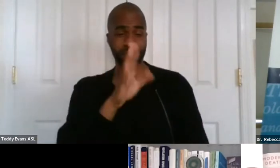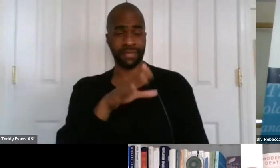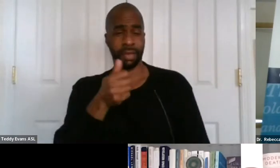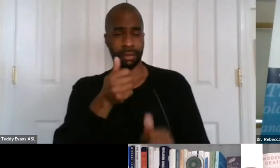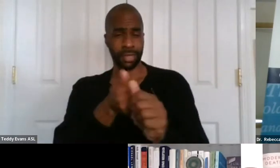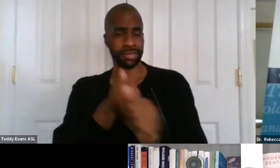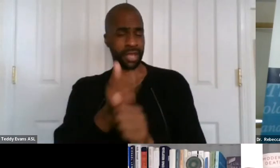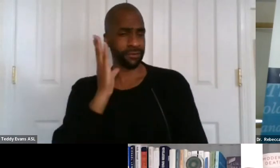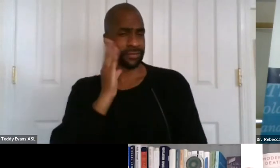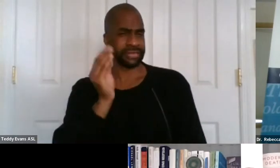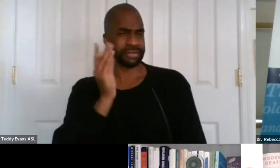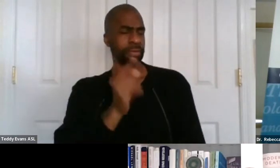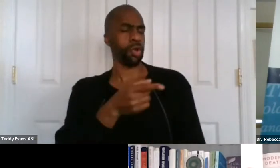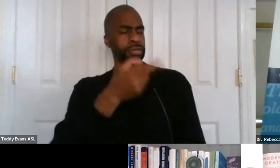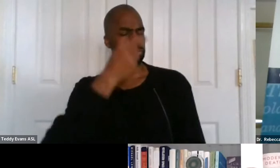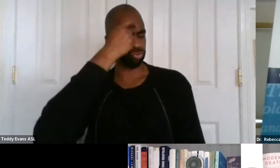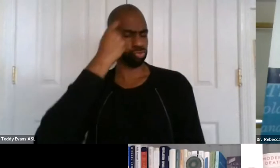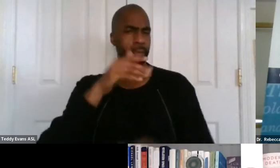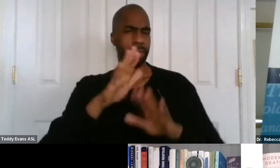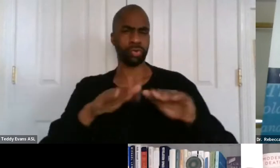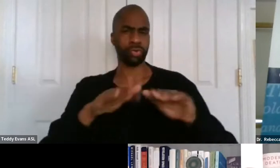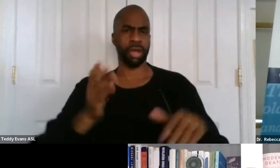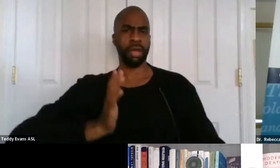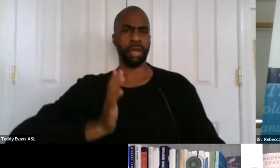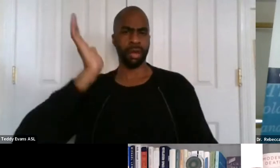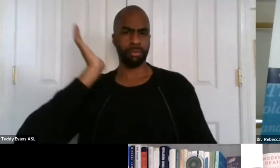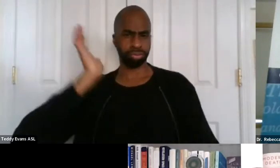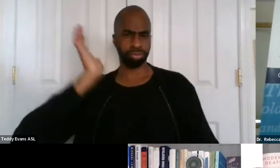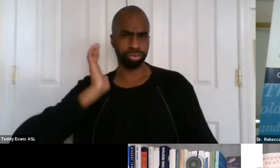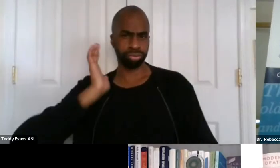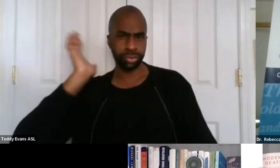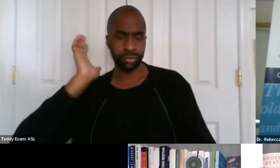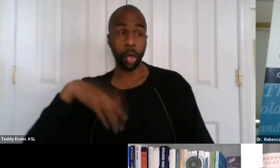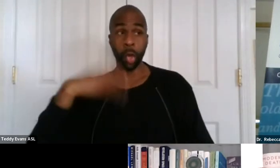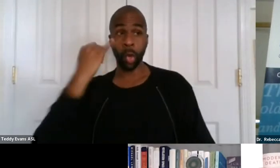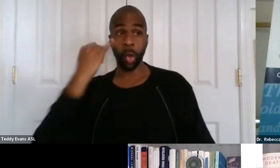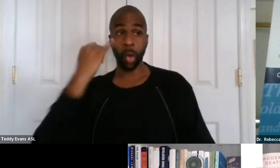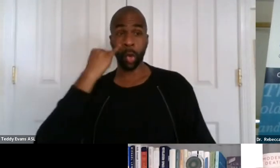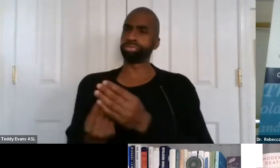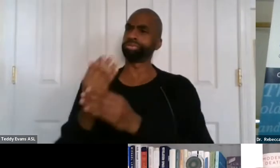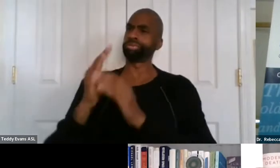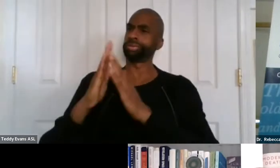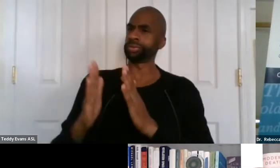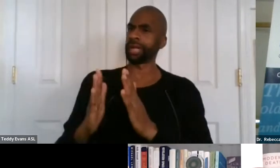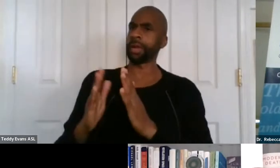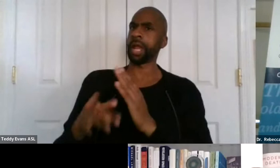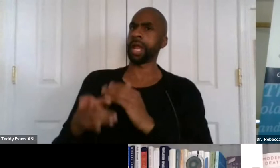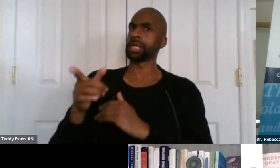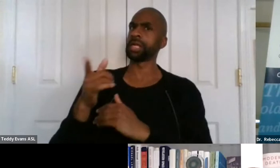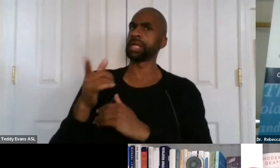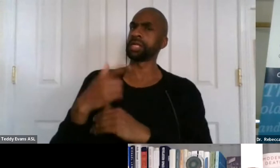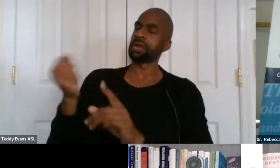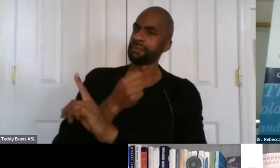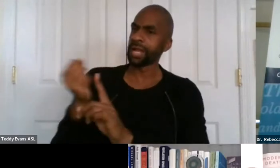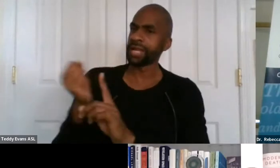up. If you've grown up in a home that was dominated by violence, if you had a broken home, if you were abandoned, if you